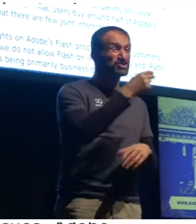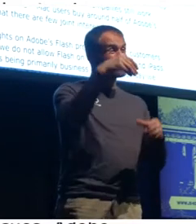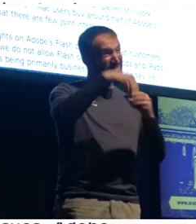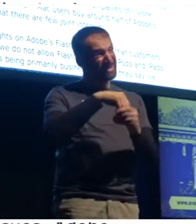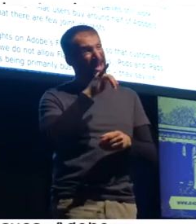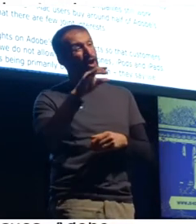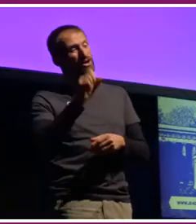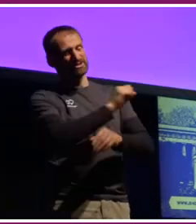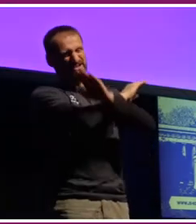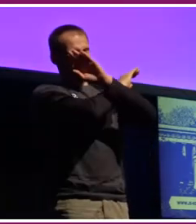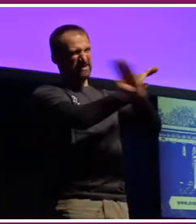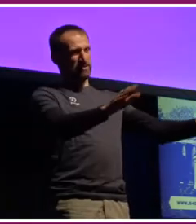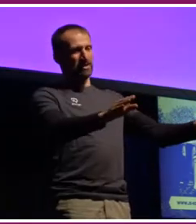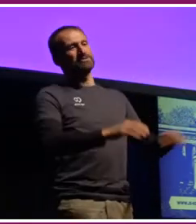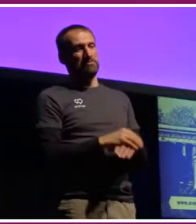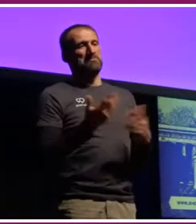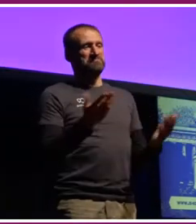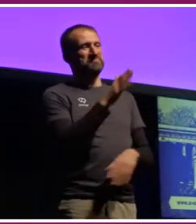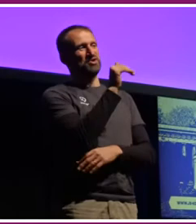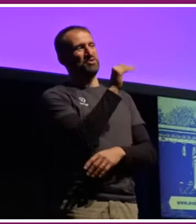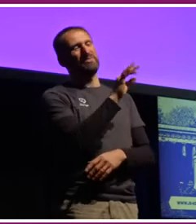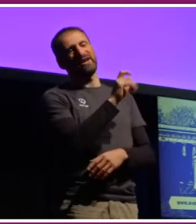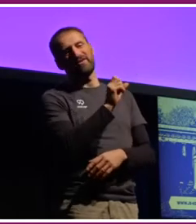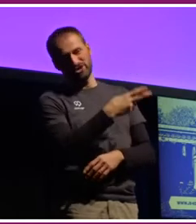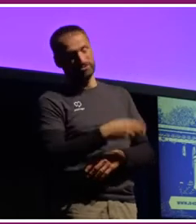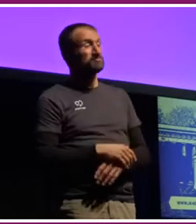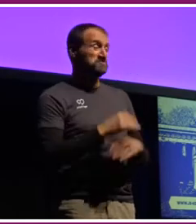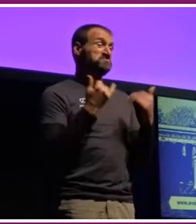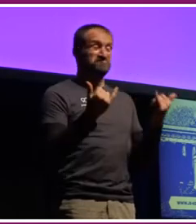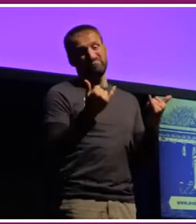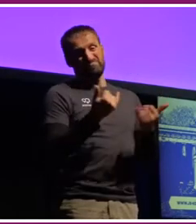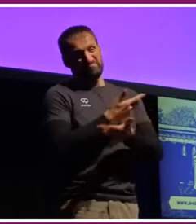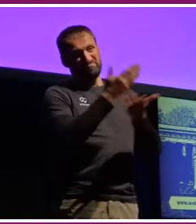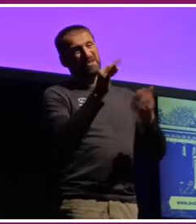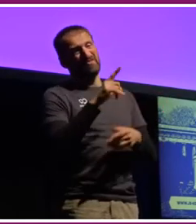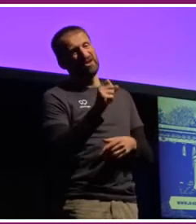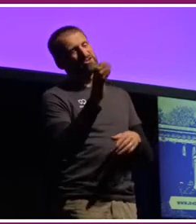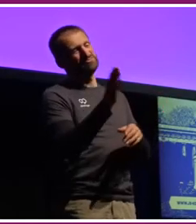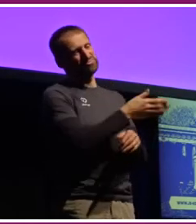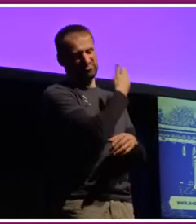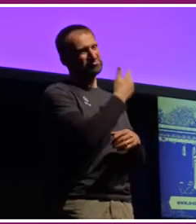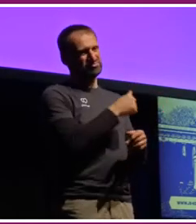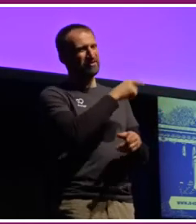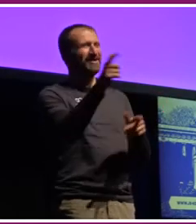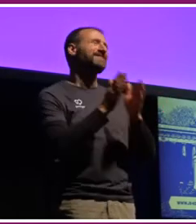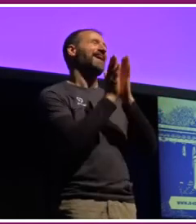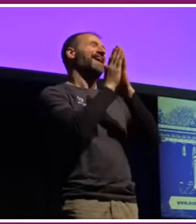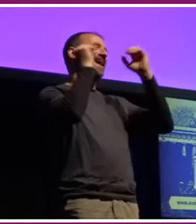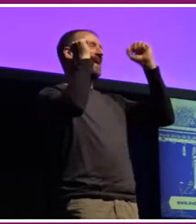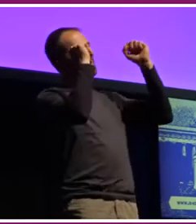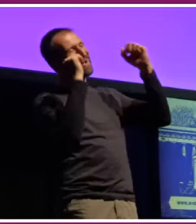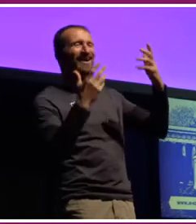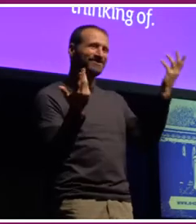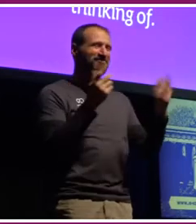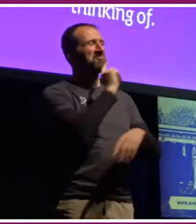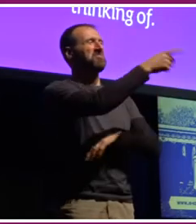it's officially being rolled back on all systems now. And a lot of people are really happy that Flash is dead, spit on its grave, that sort of thing. But